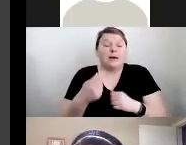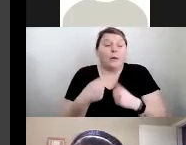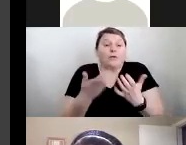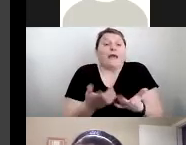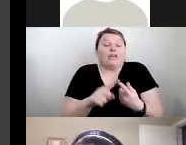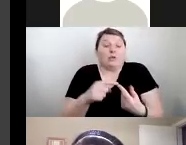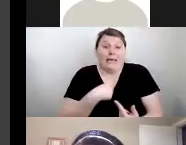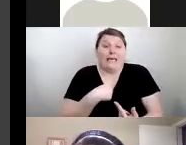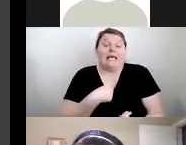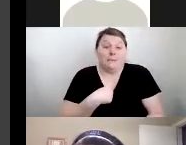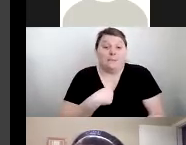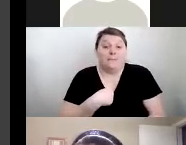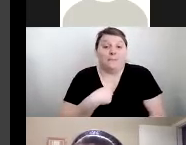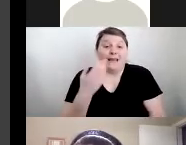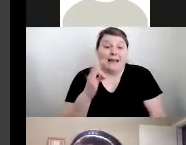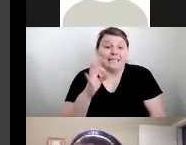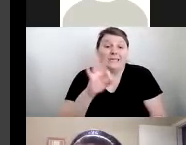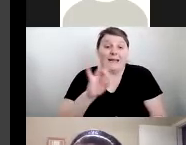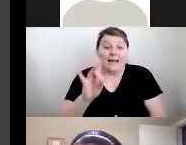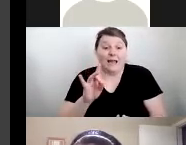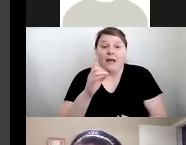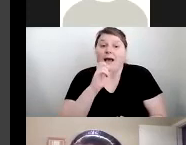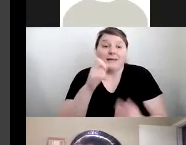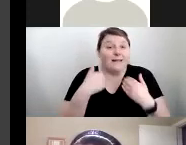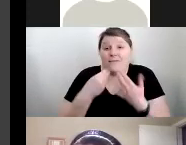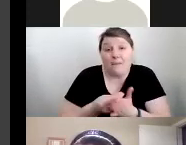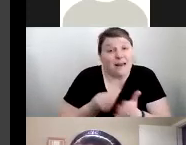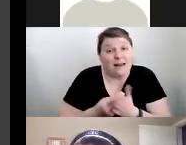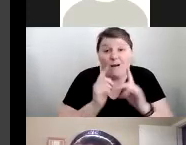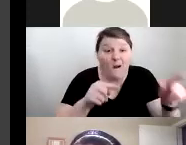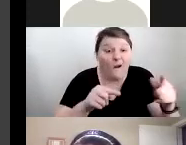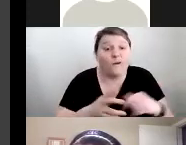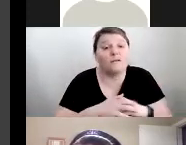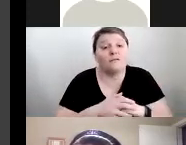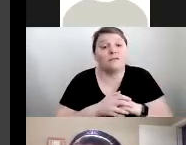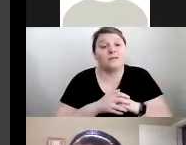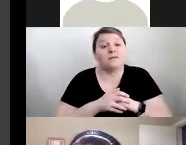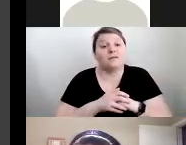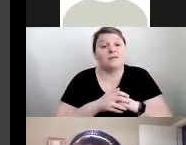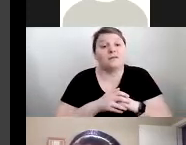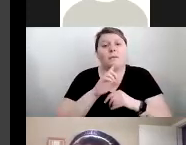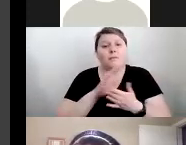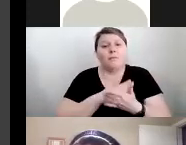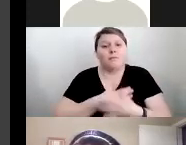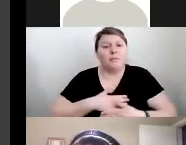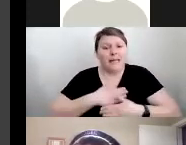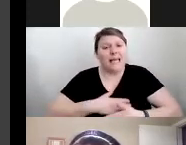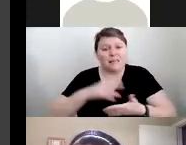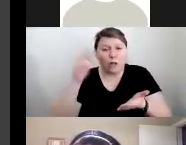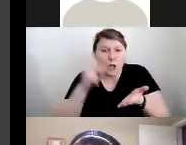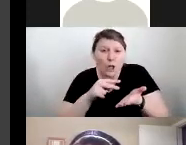me in 1998 when I didn't have the money to do it. So please look into this. If you're a third-year med